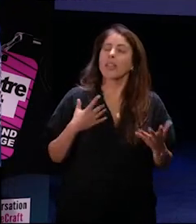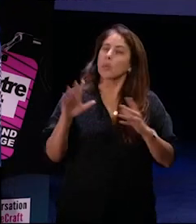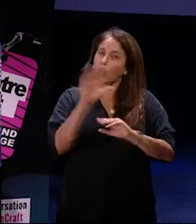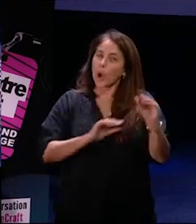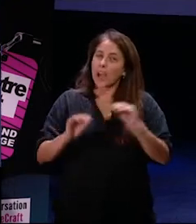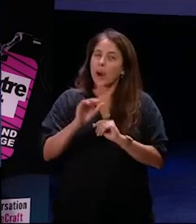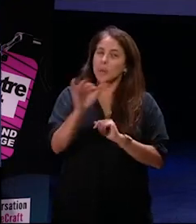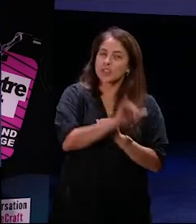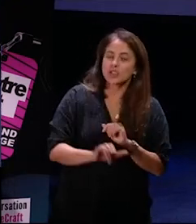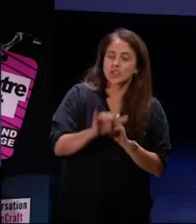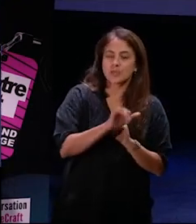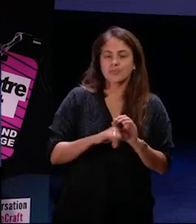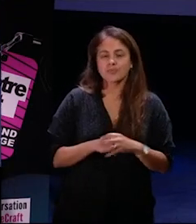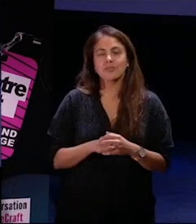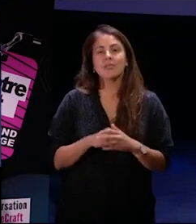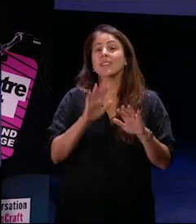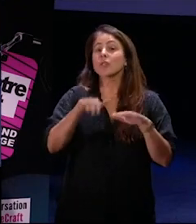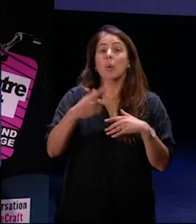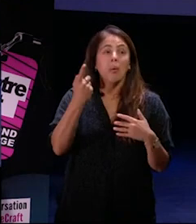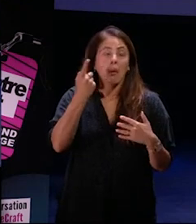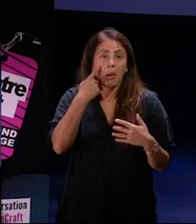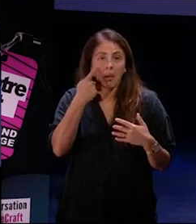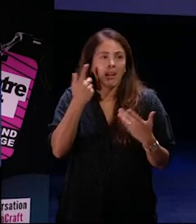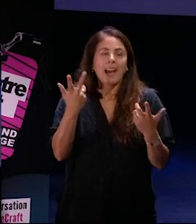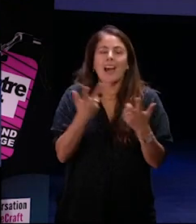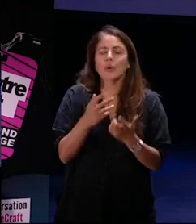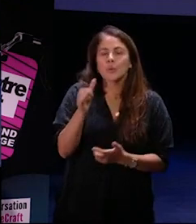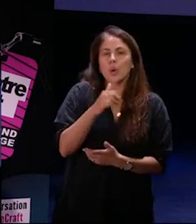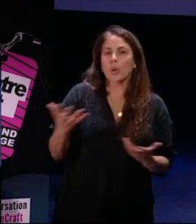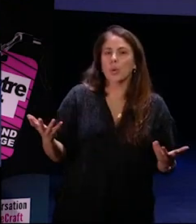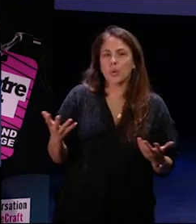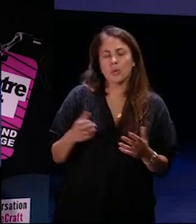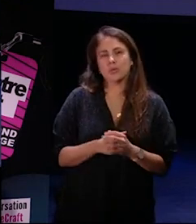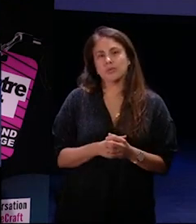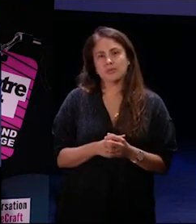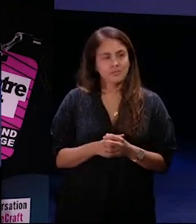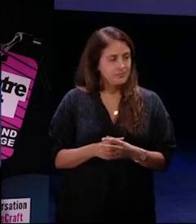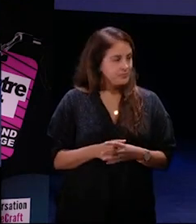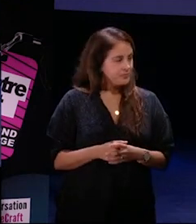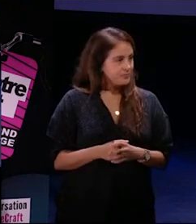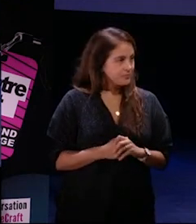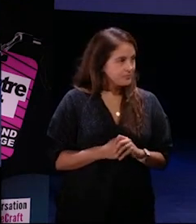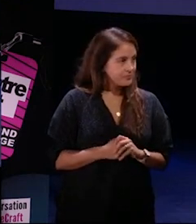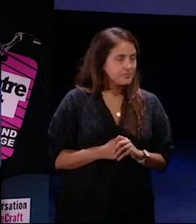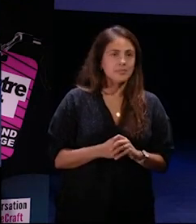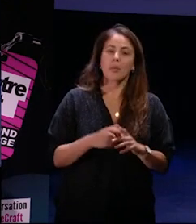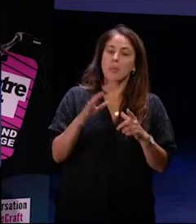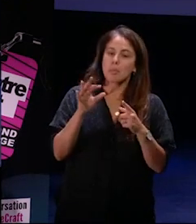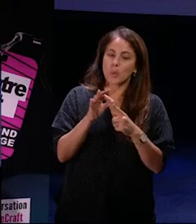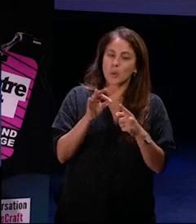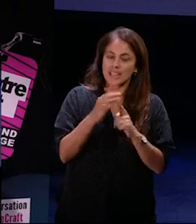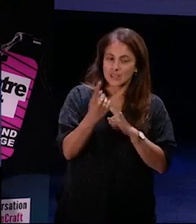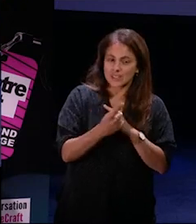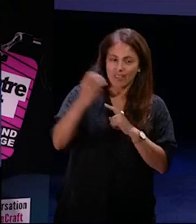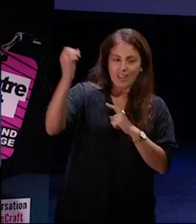out. If you don't try it, you'll never know. So that's probably my advice. Paulie, I was wondering whether actually being a lighting